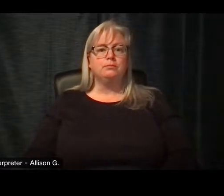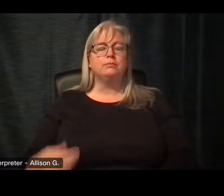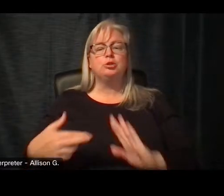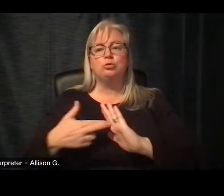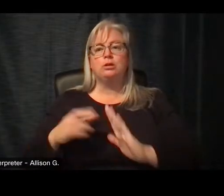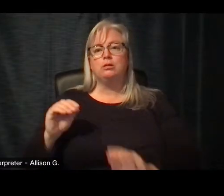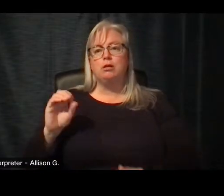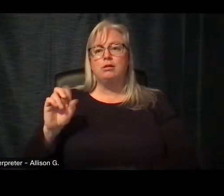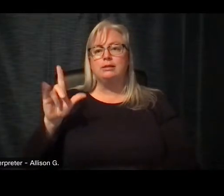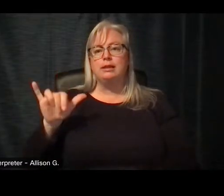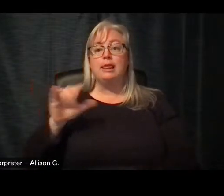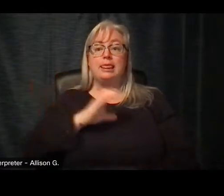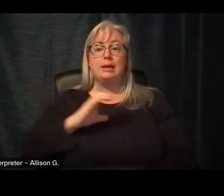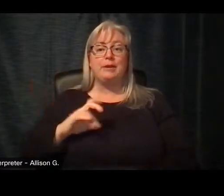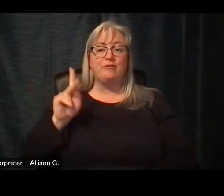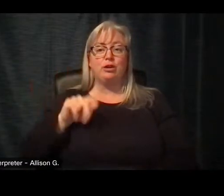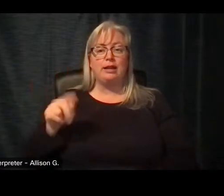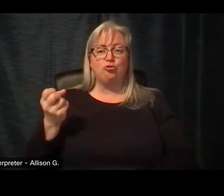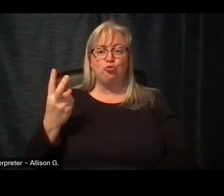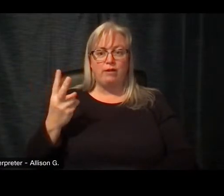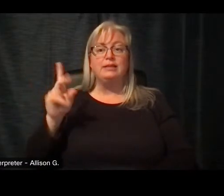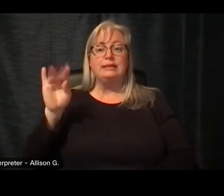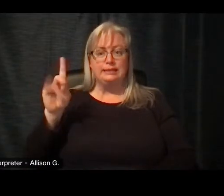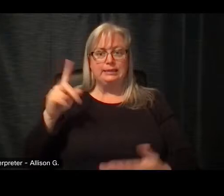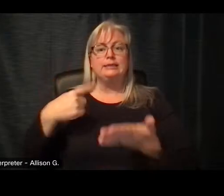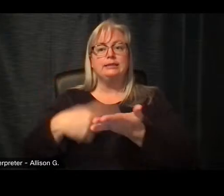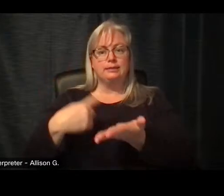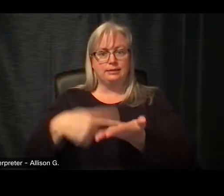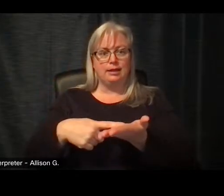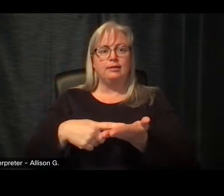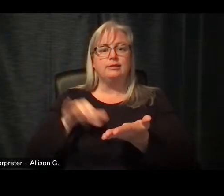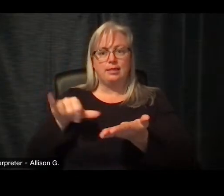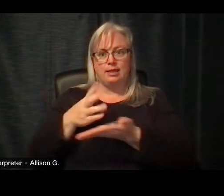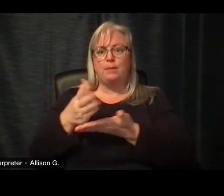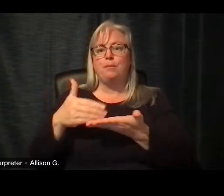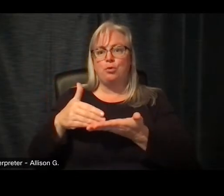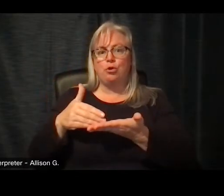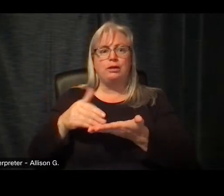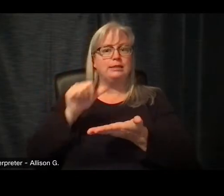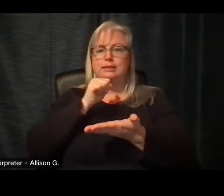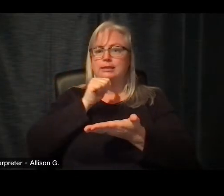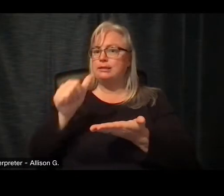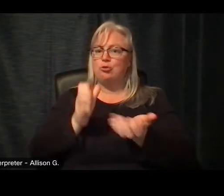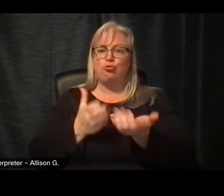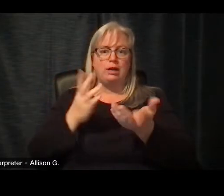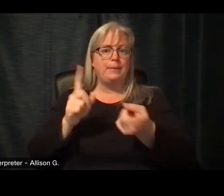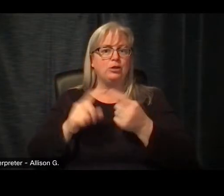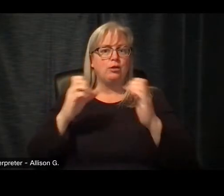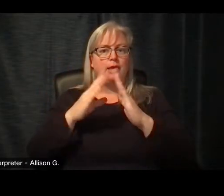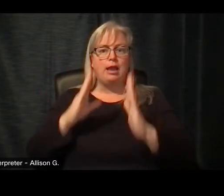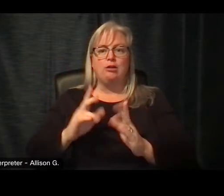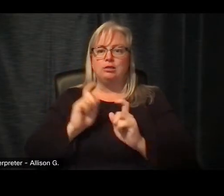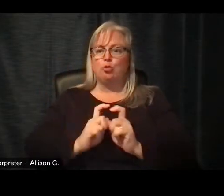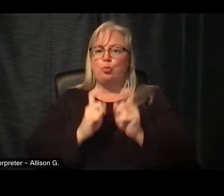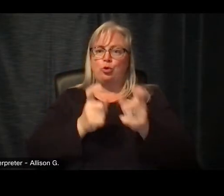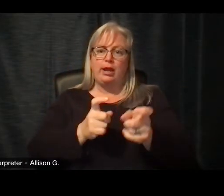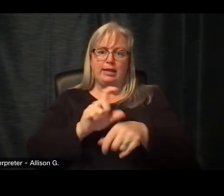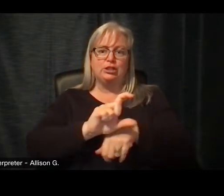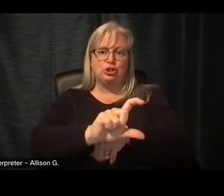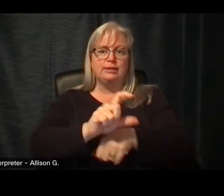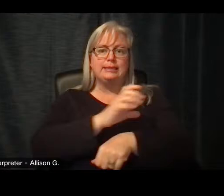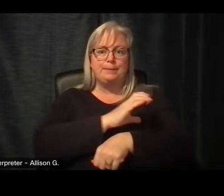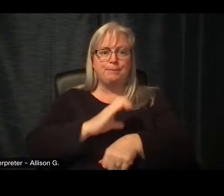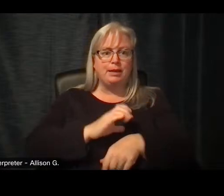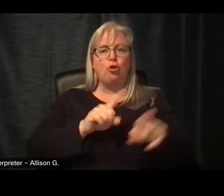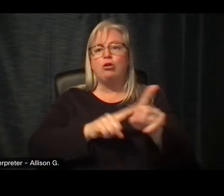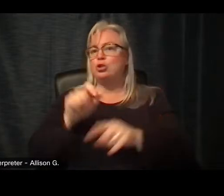The Committee on K-12 Budget did discuss this and did not recommend it to the House Appropriations Committee, and it was also